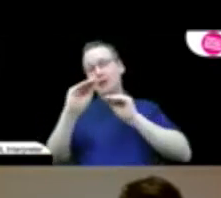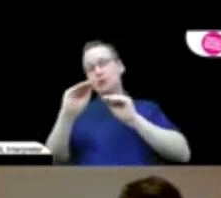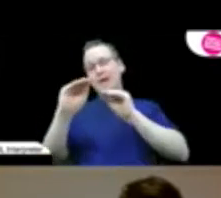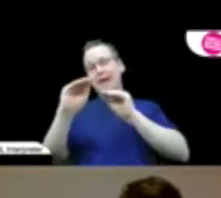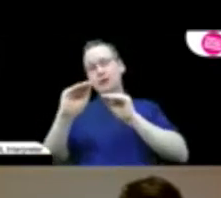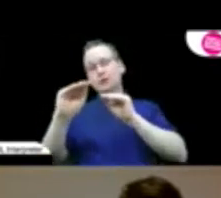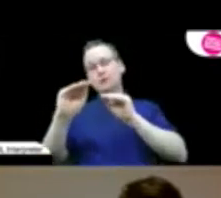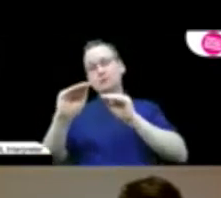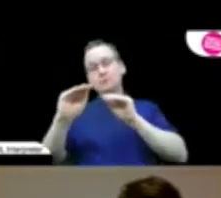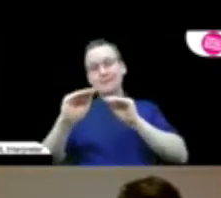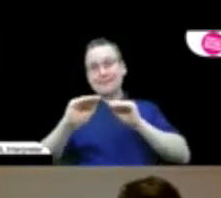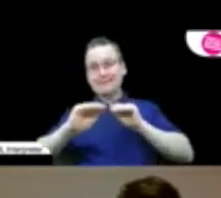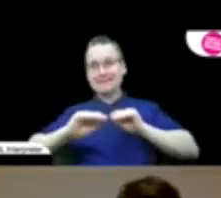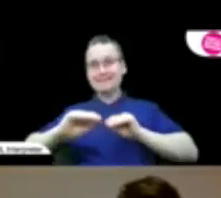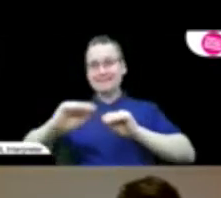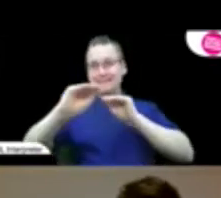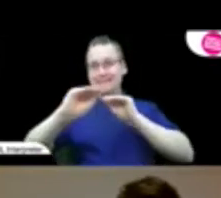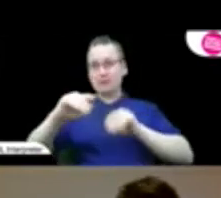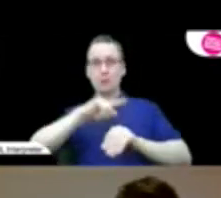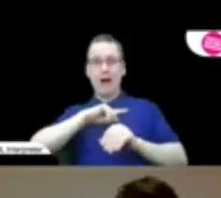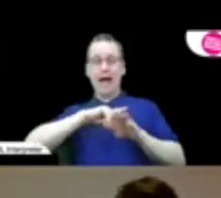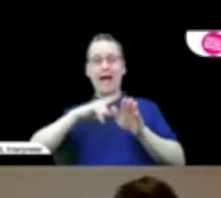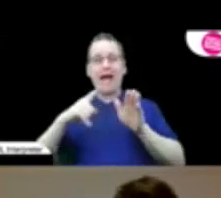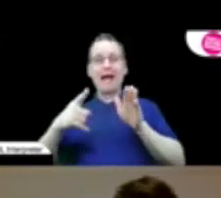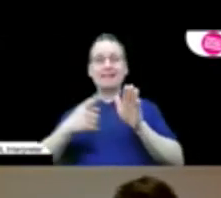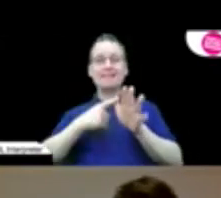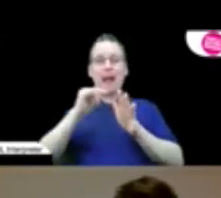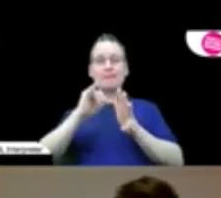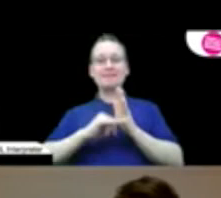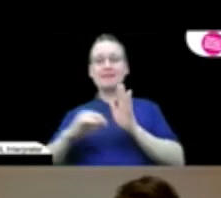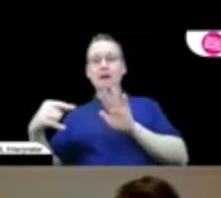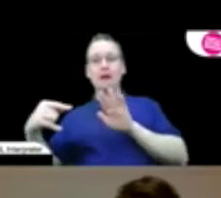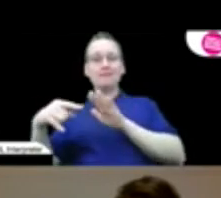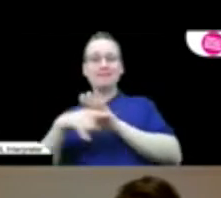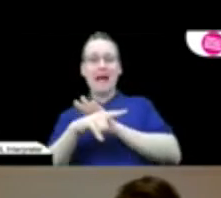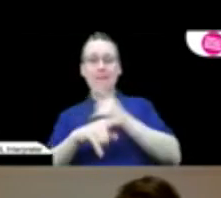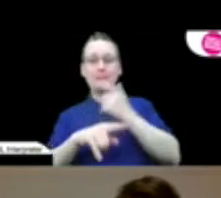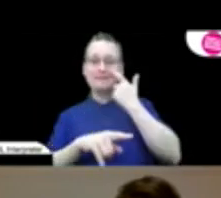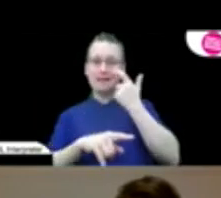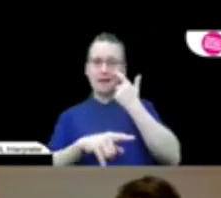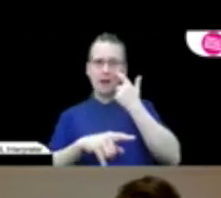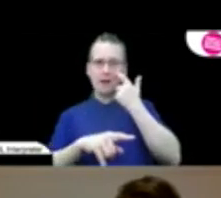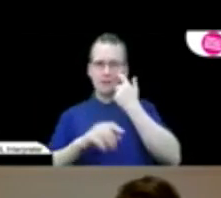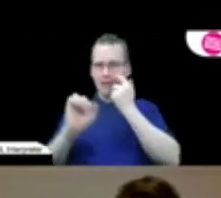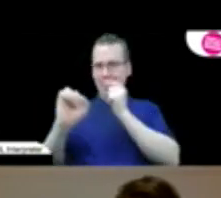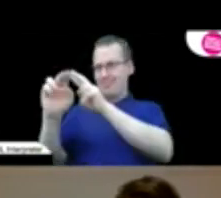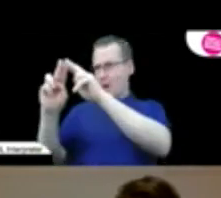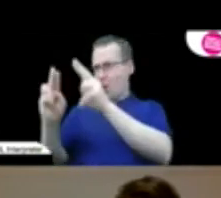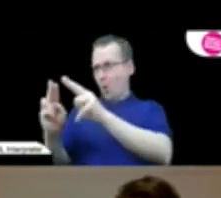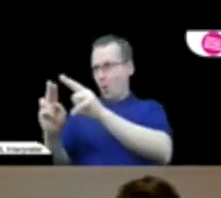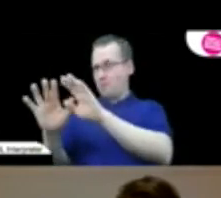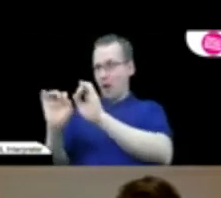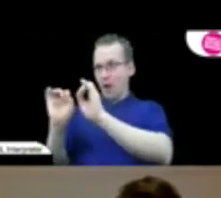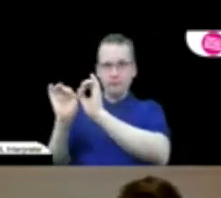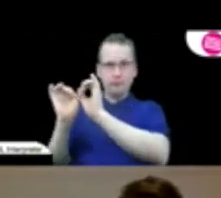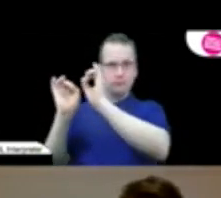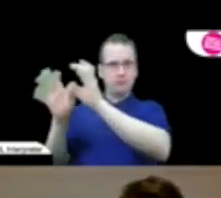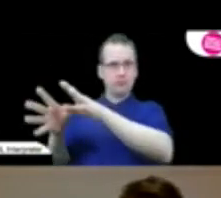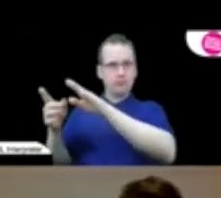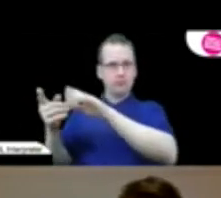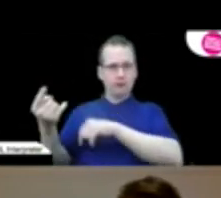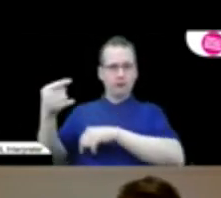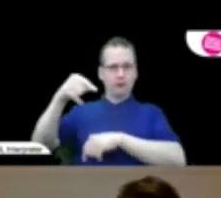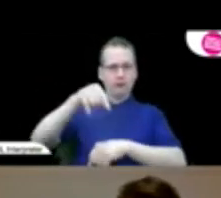about why asylum seekers or why people leave their homes. You know, if you are in a